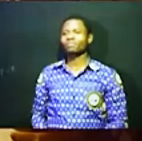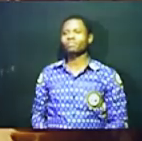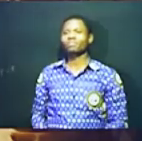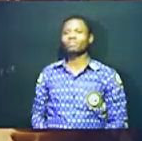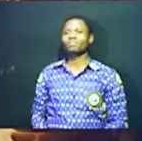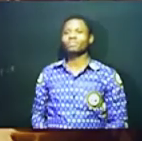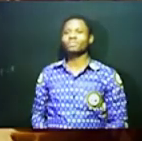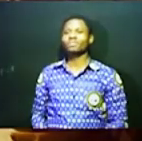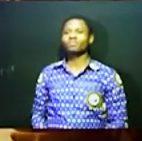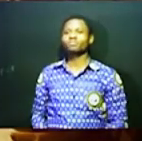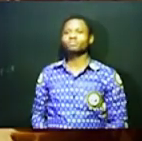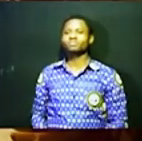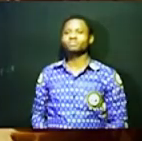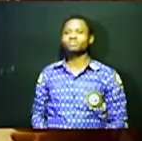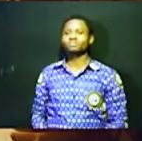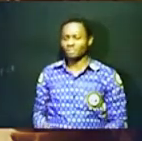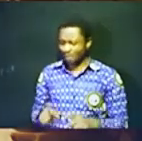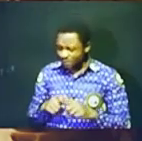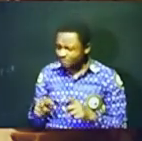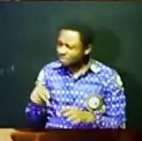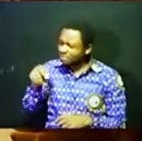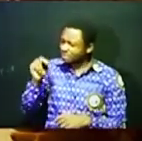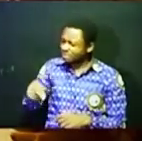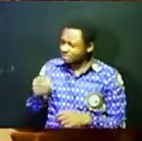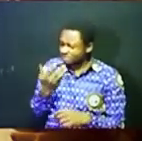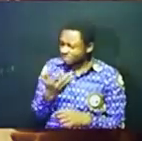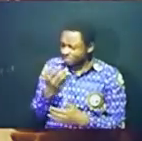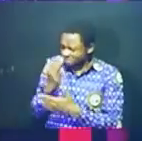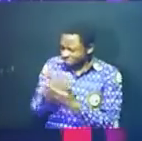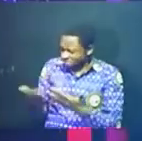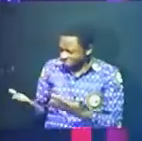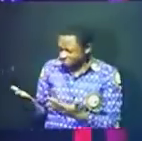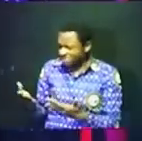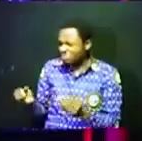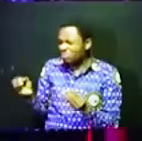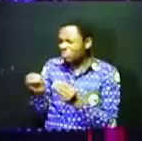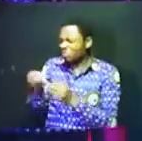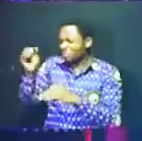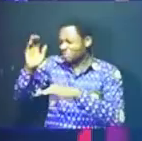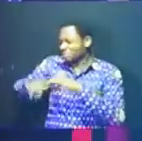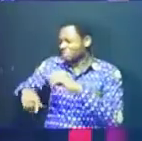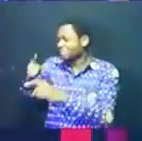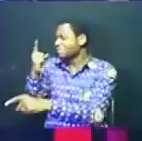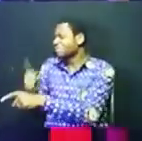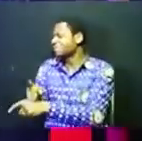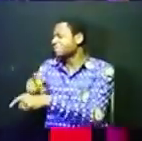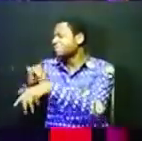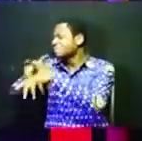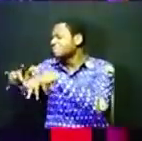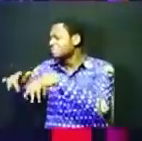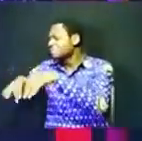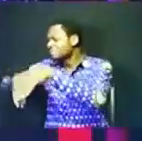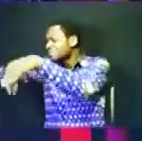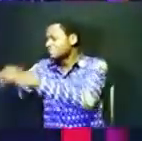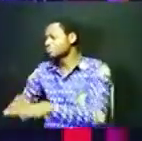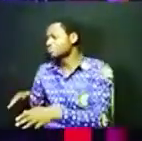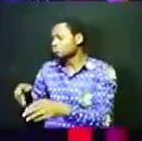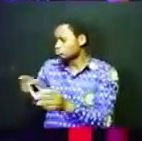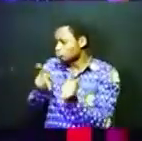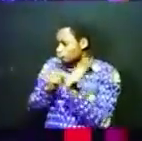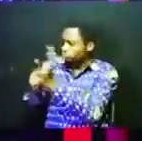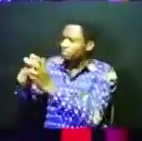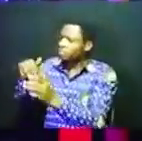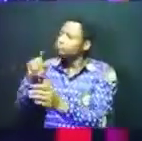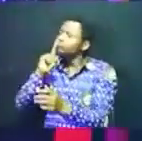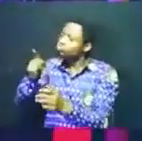But we need something more than the empty grave to prove that Jesus is alive and